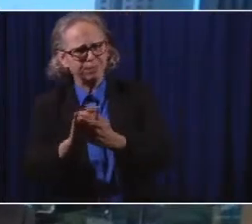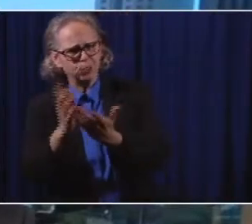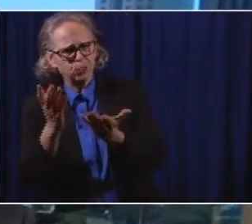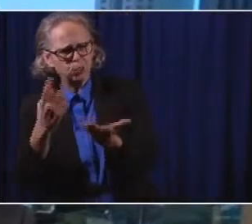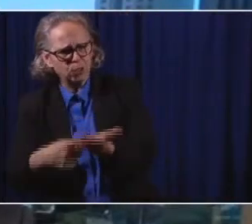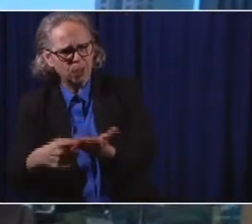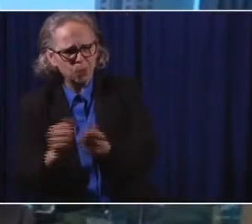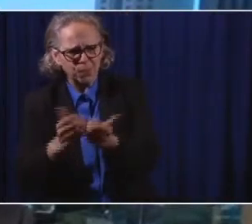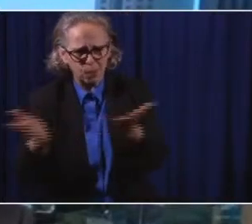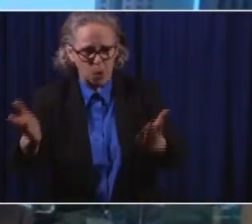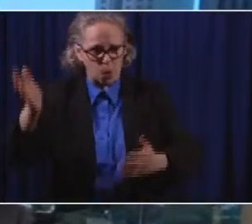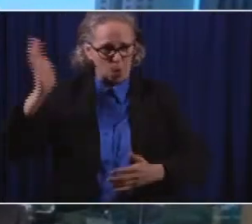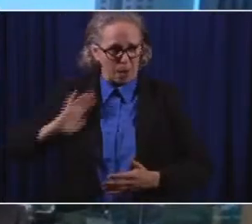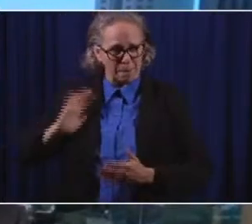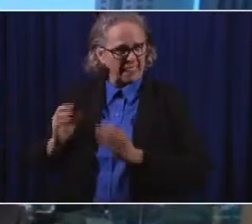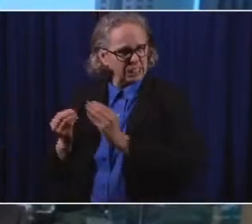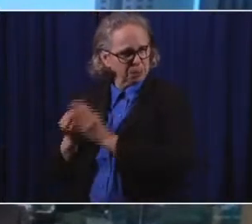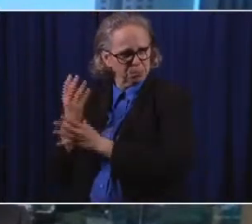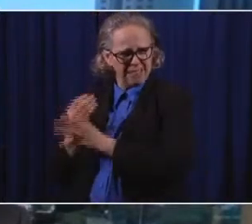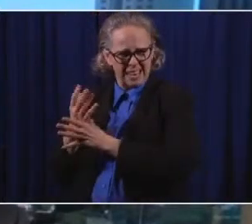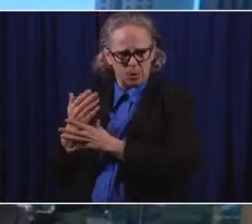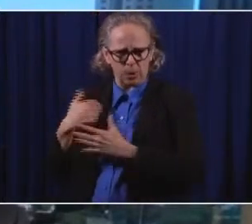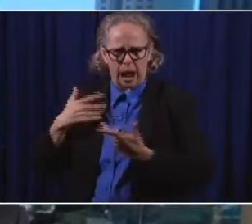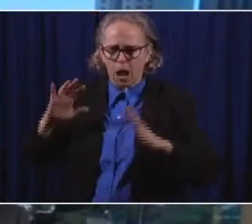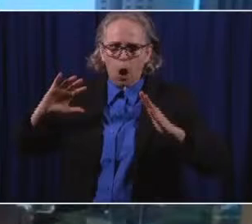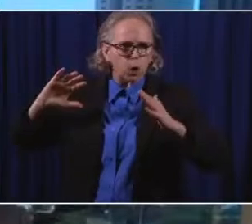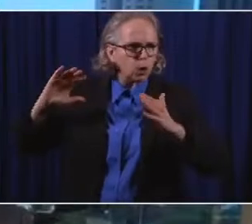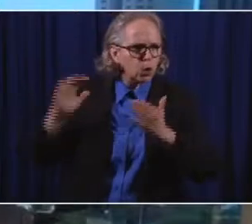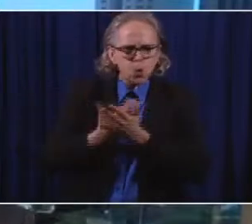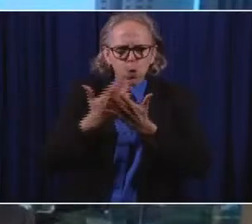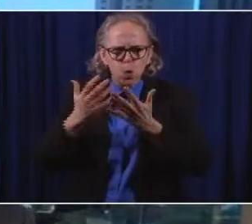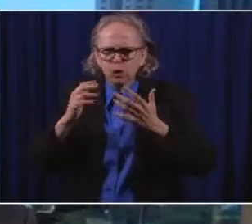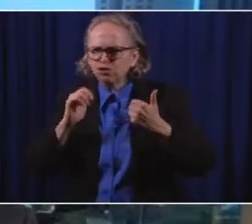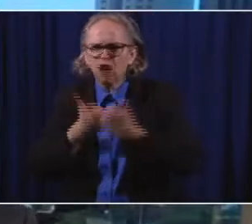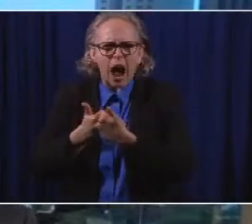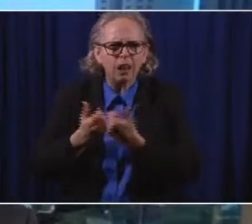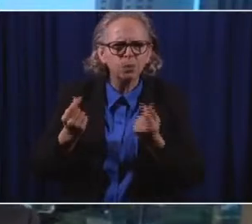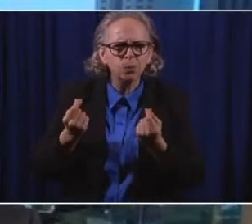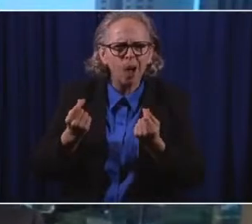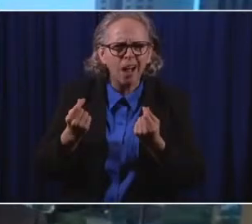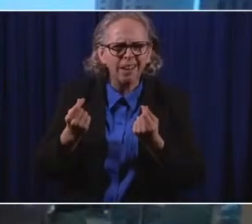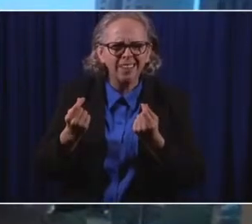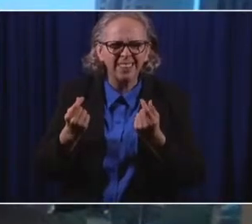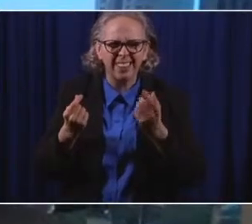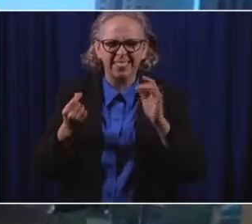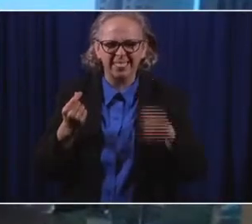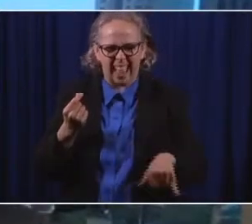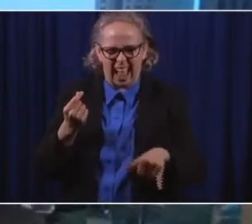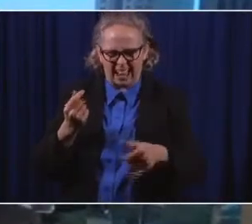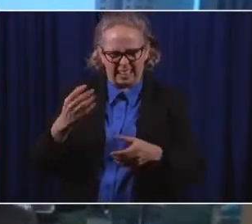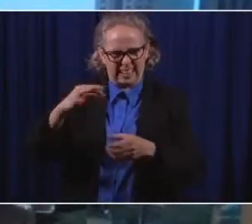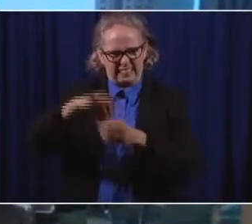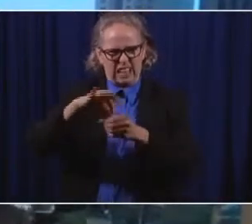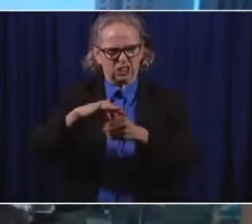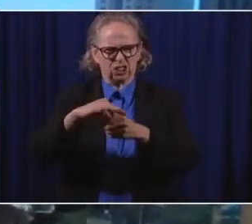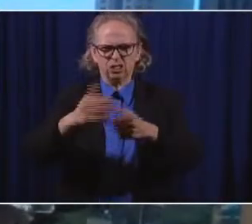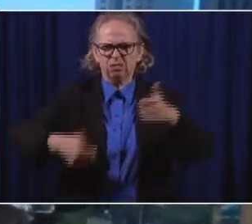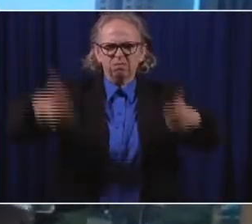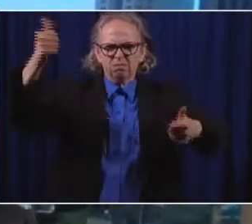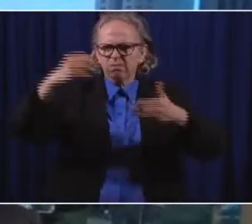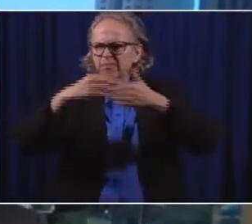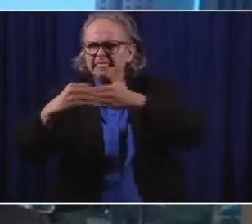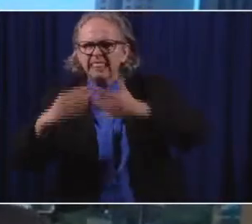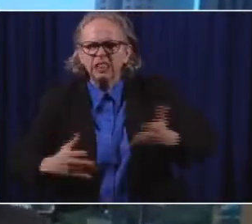we faced an unprecedented challenge, and Ohio's elections officials rolled up their sleeves to make sure that we were ready. We launched what we called